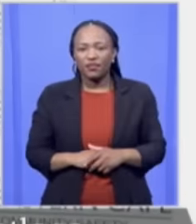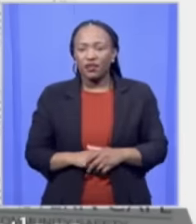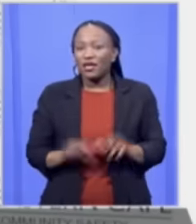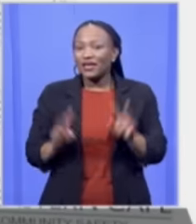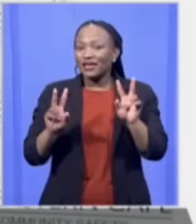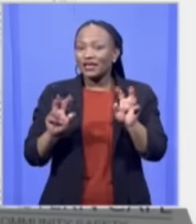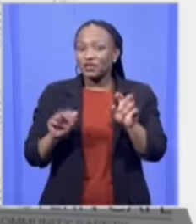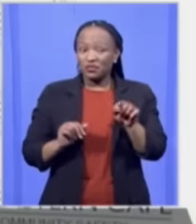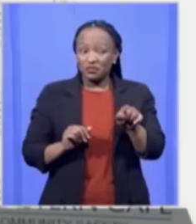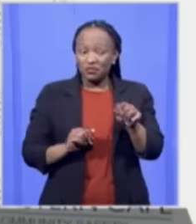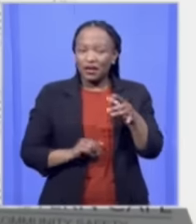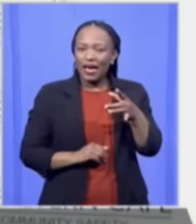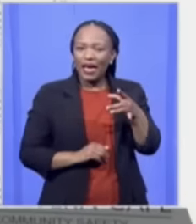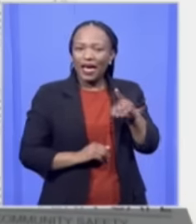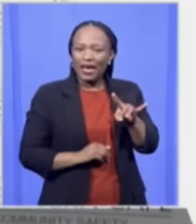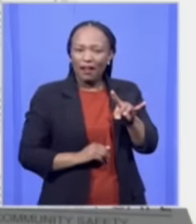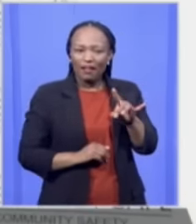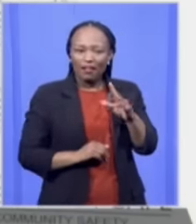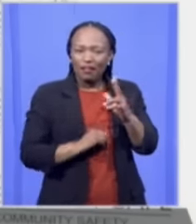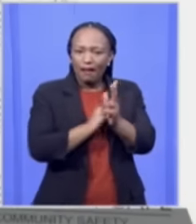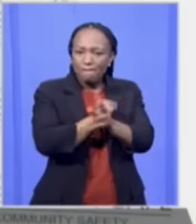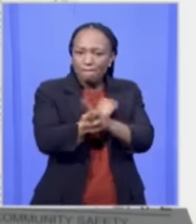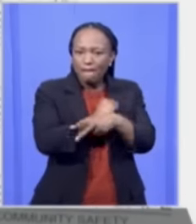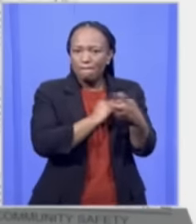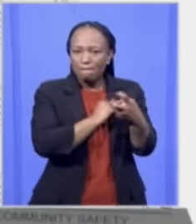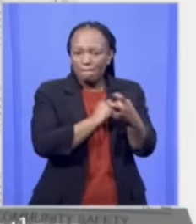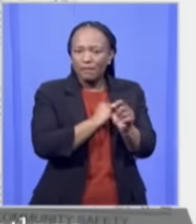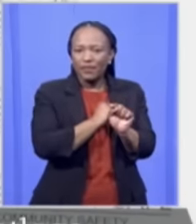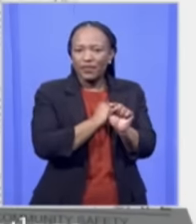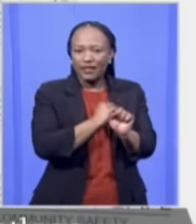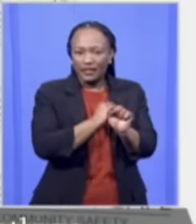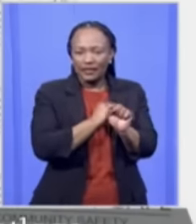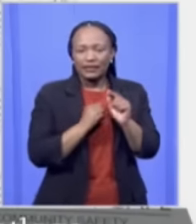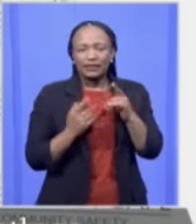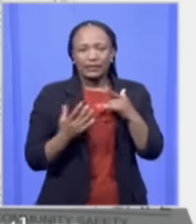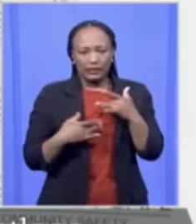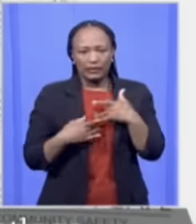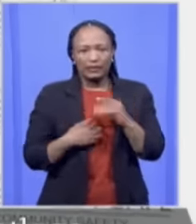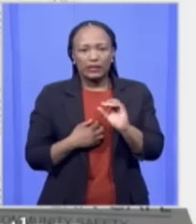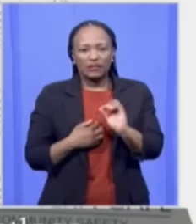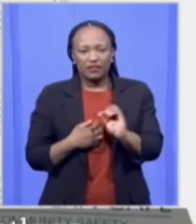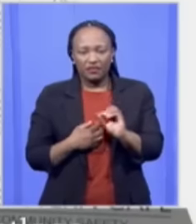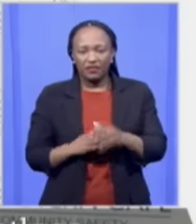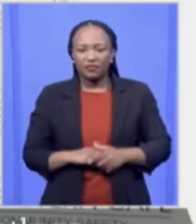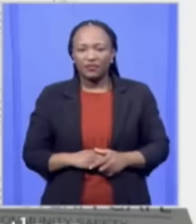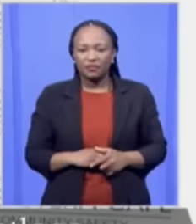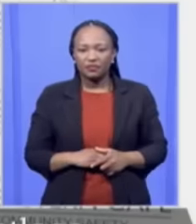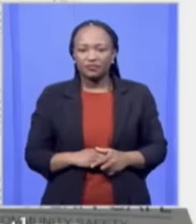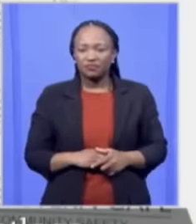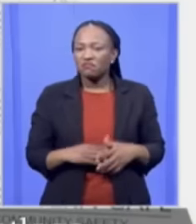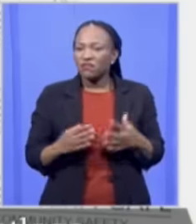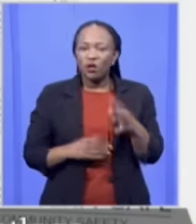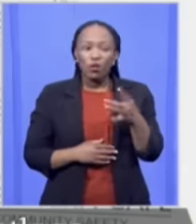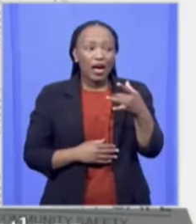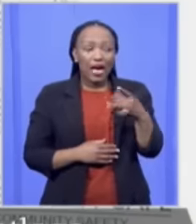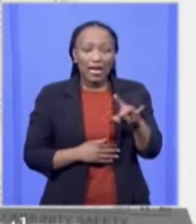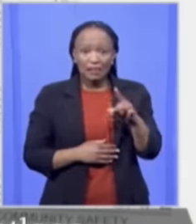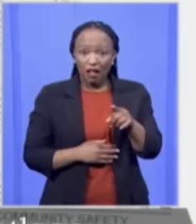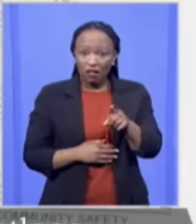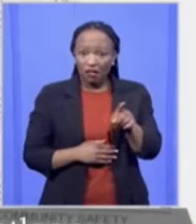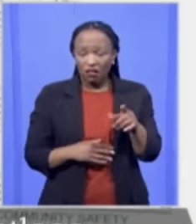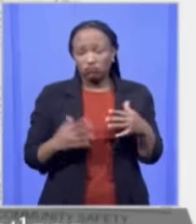important really to express our deepest concern about it, because livestock is everything in the province being